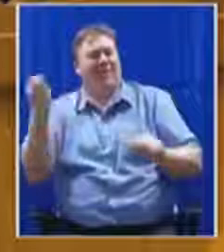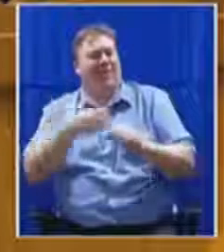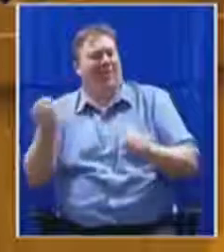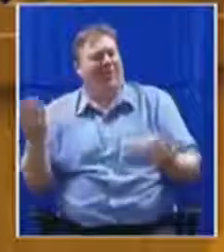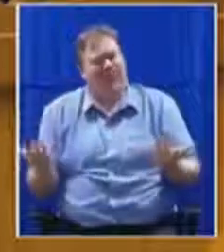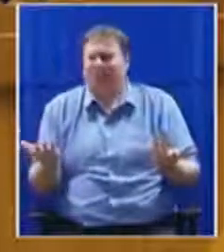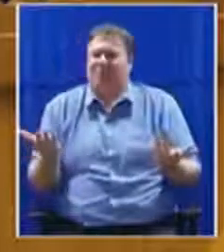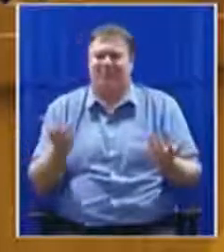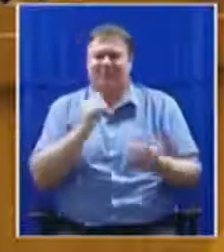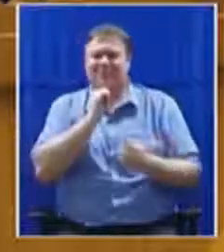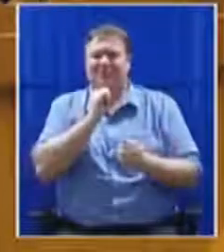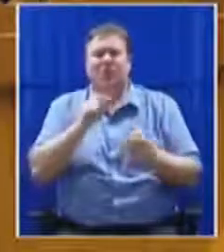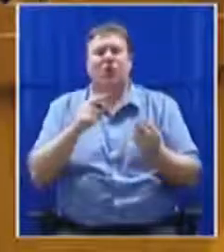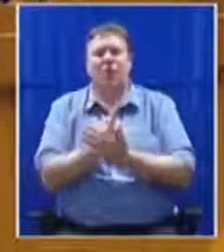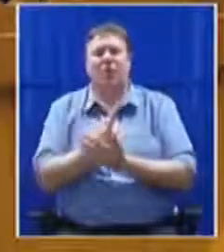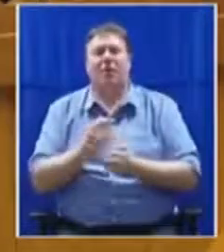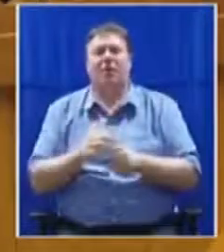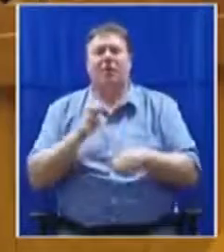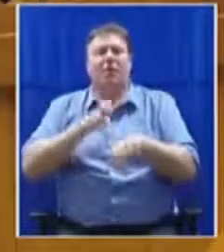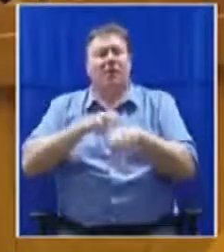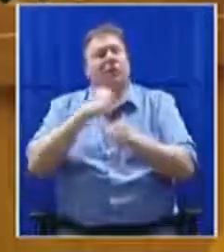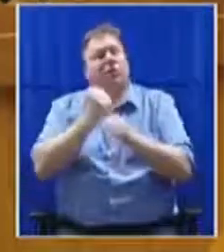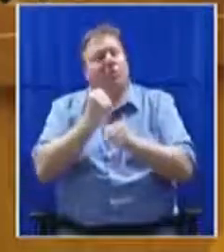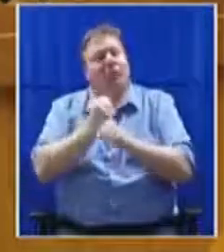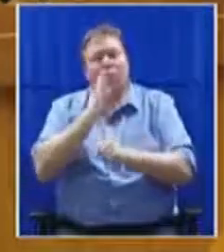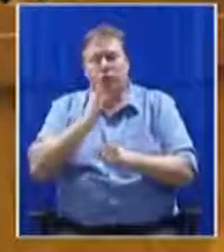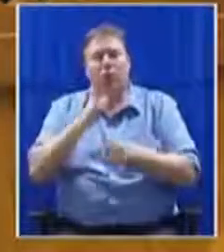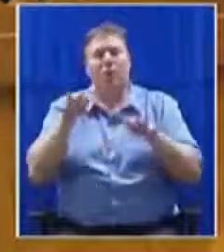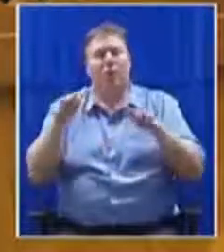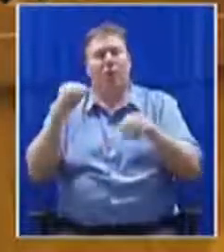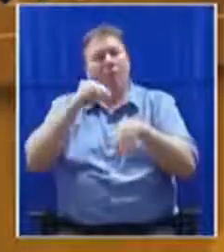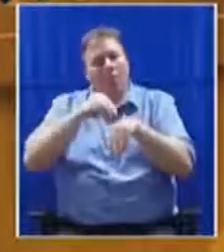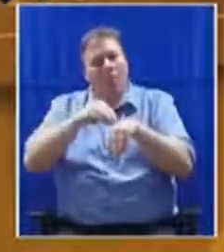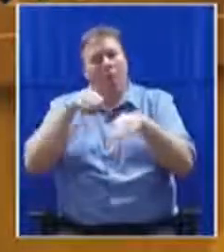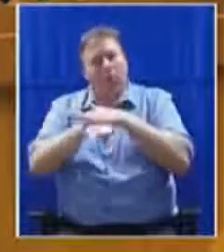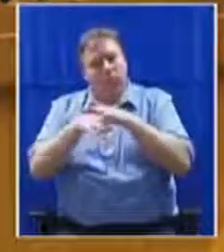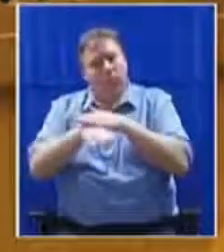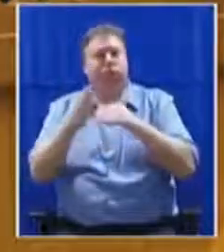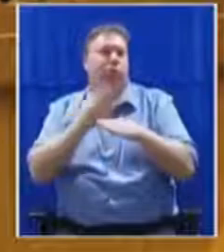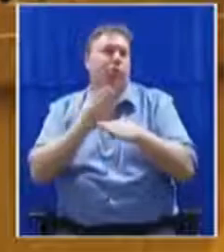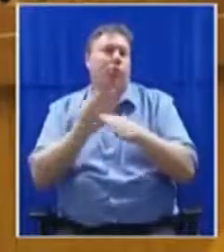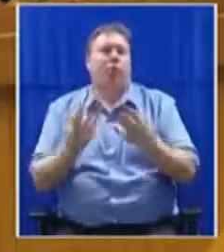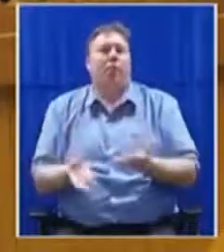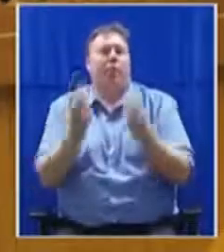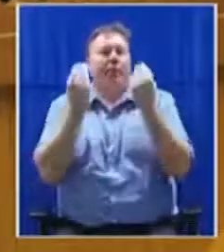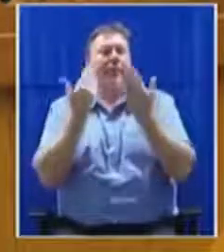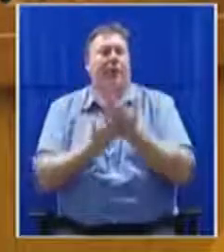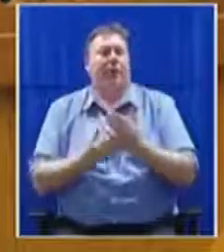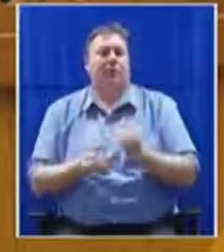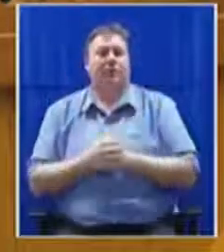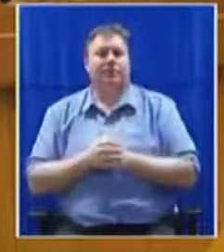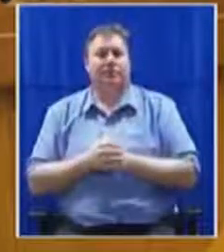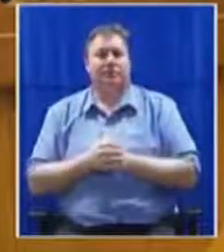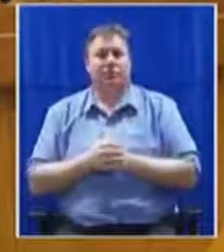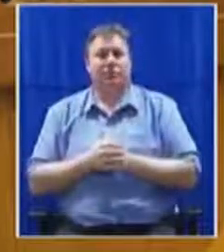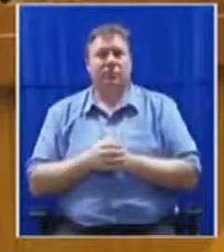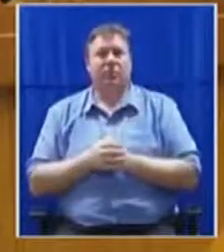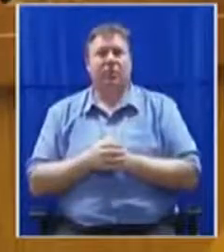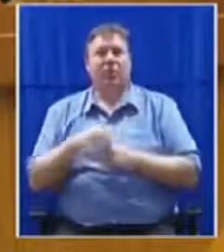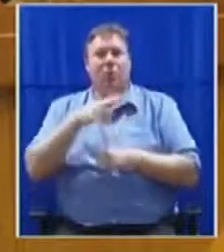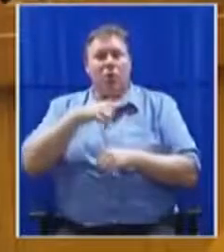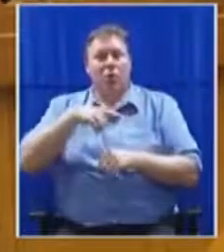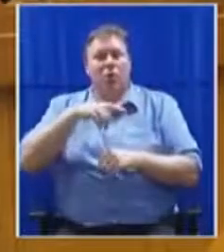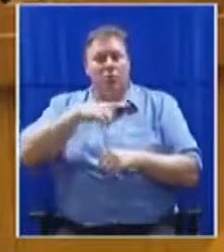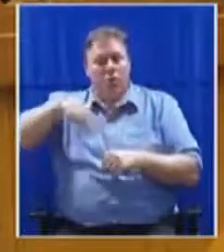make sure more people are able to enter the labor market and ensure that we don't cripple our national budget. And we must agree, Democrats,